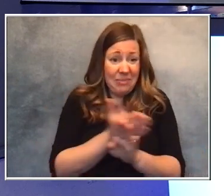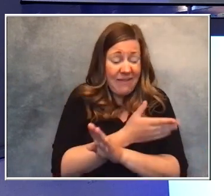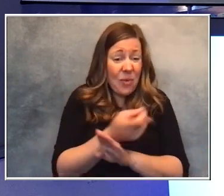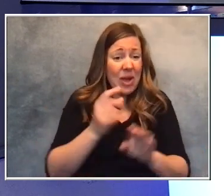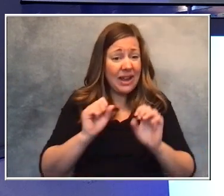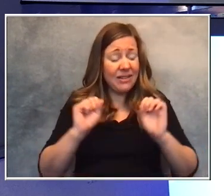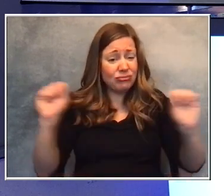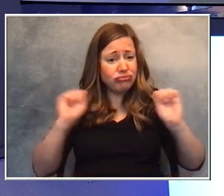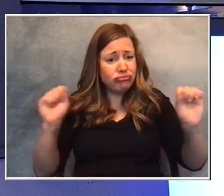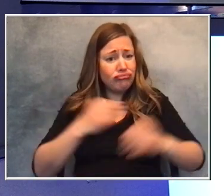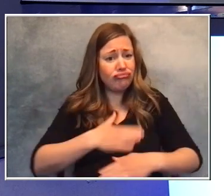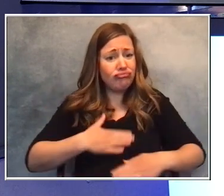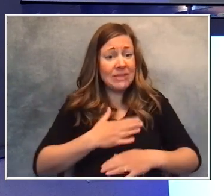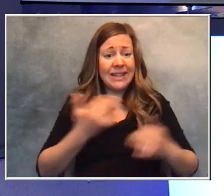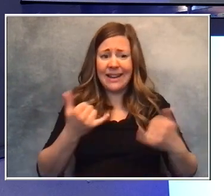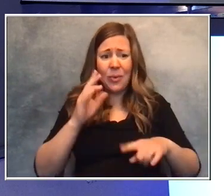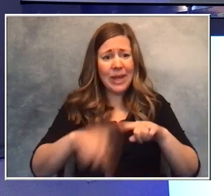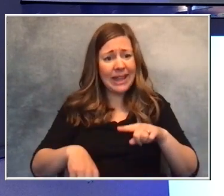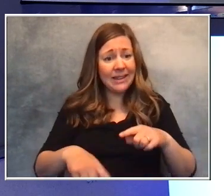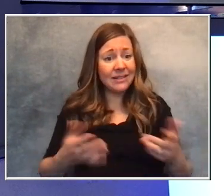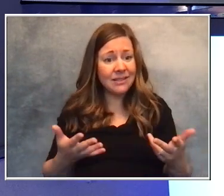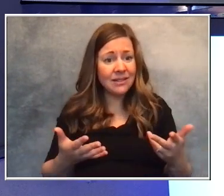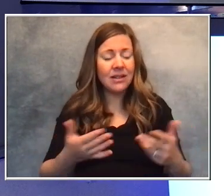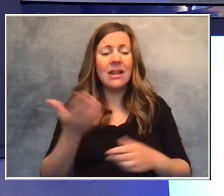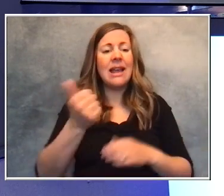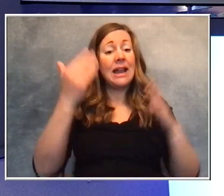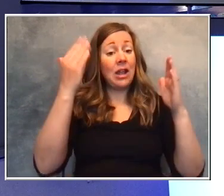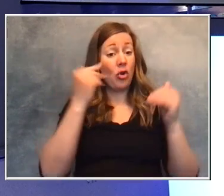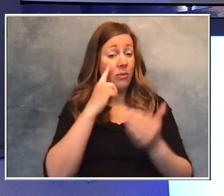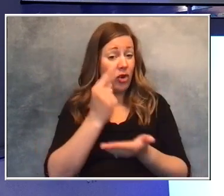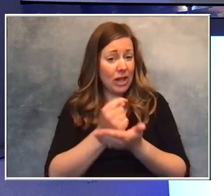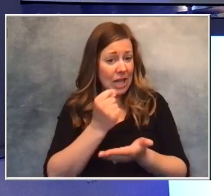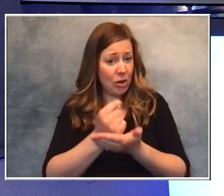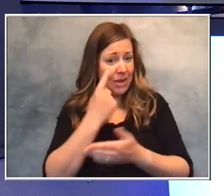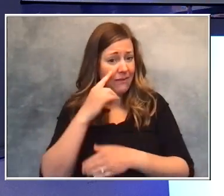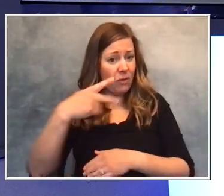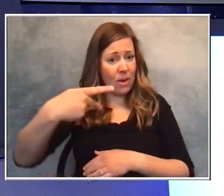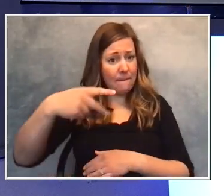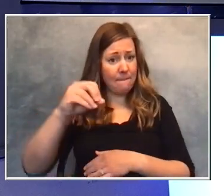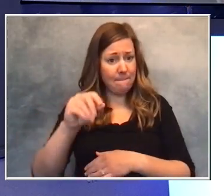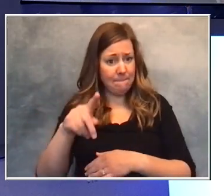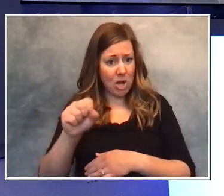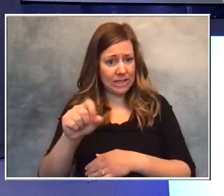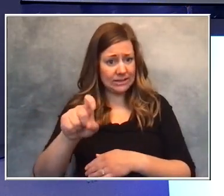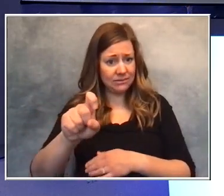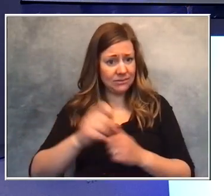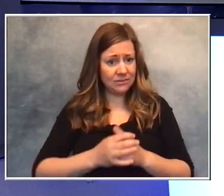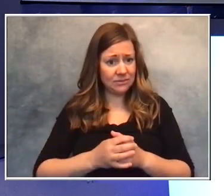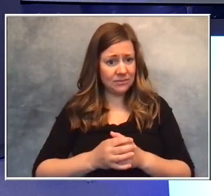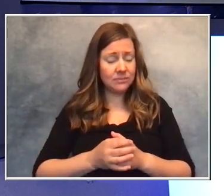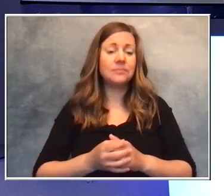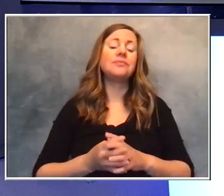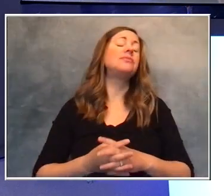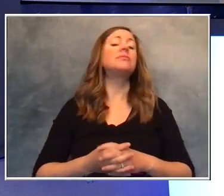Any hope as far as therapy for POTS? Well, you know, there have been treatments for POTS, again, before we